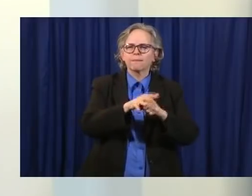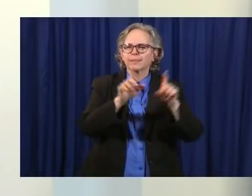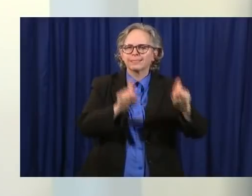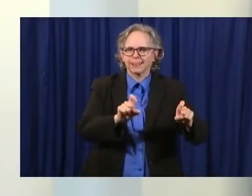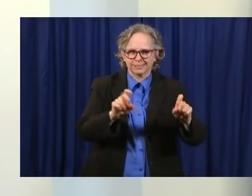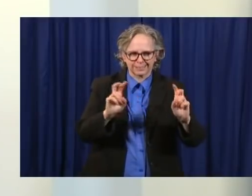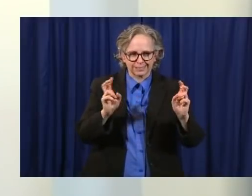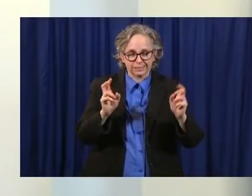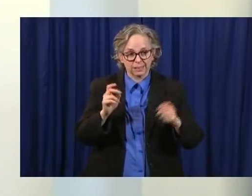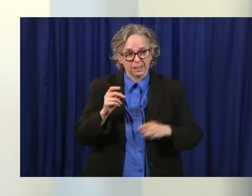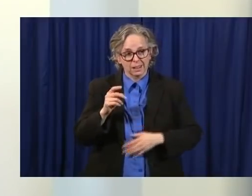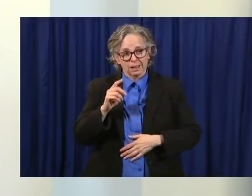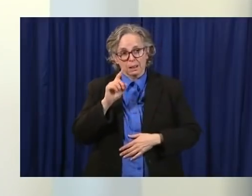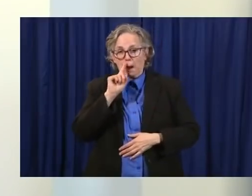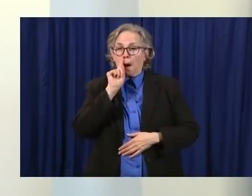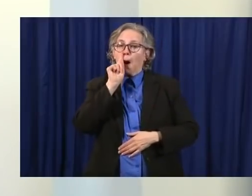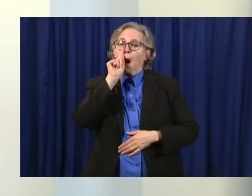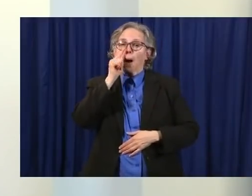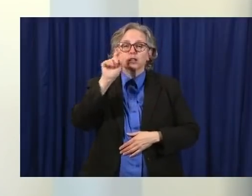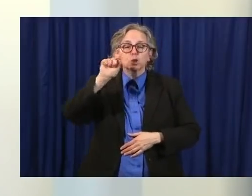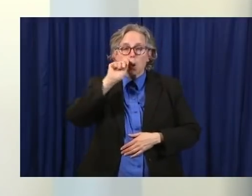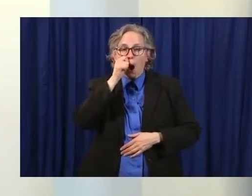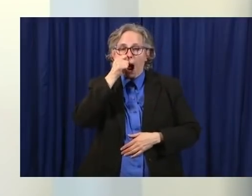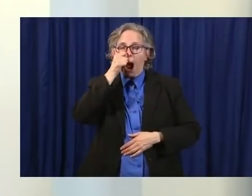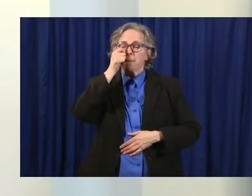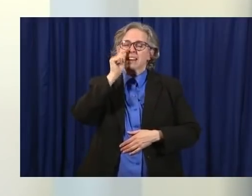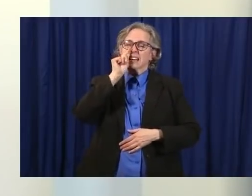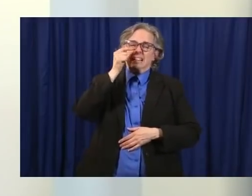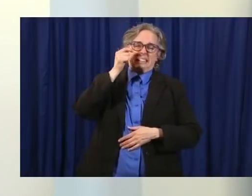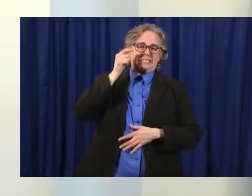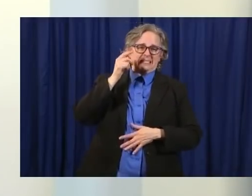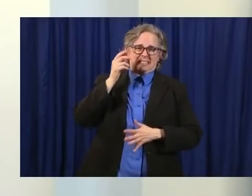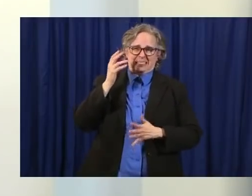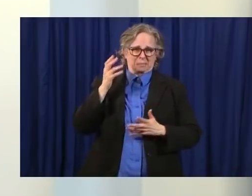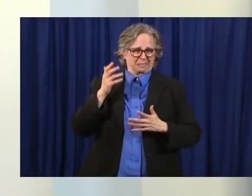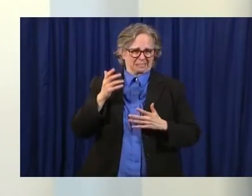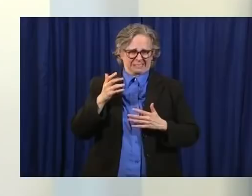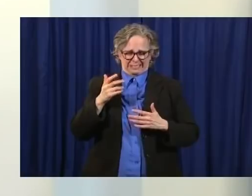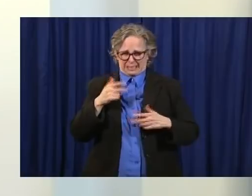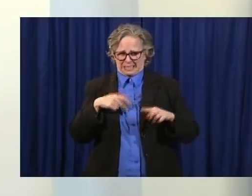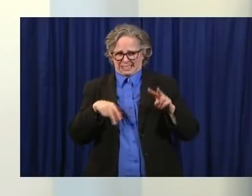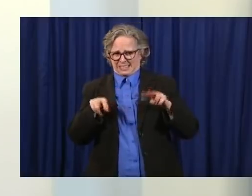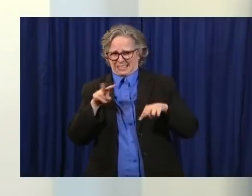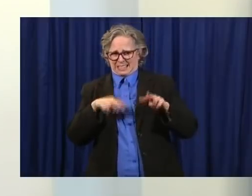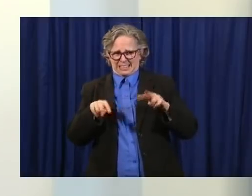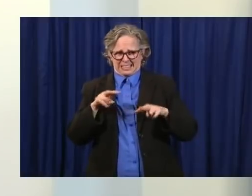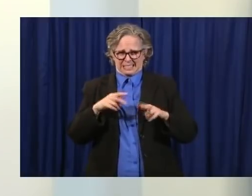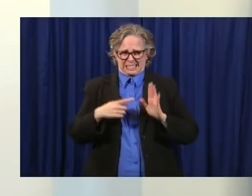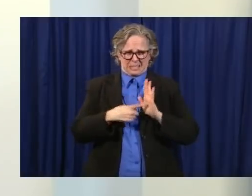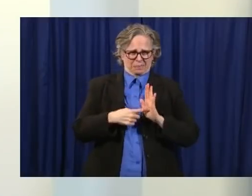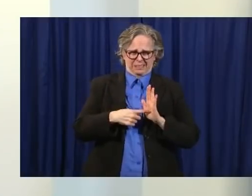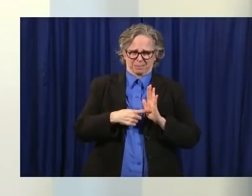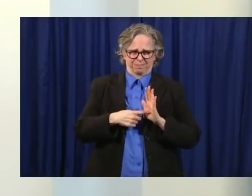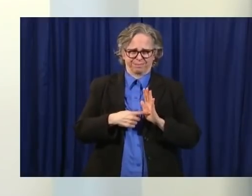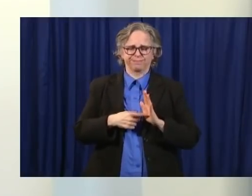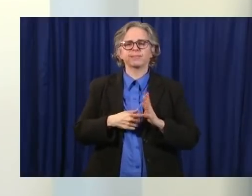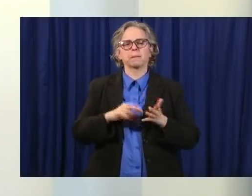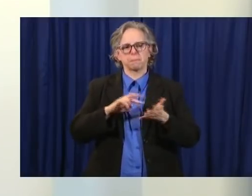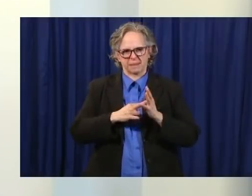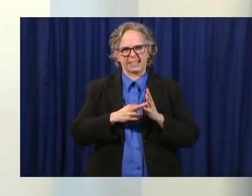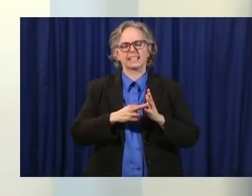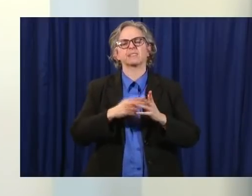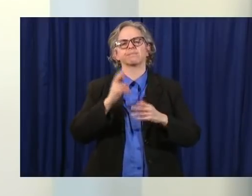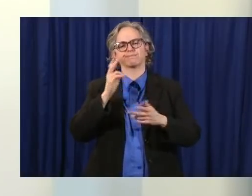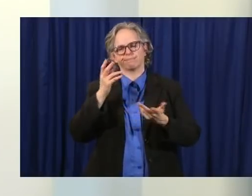annoying swab in your nose. And sometimes clinicians will just know from your symptoms and give you an antiviral. What that